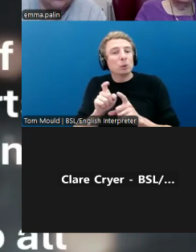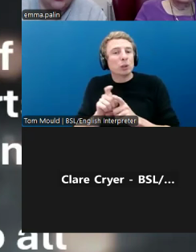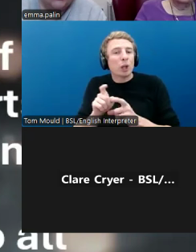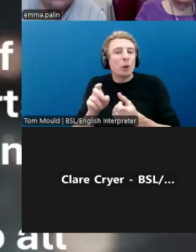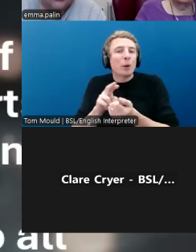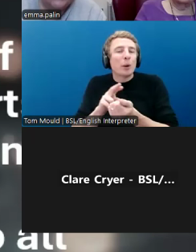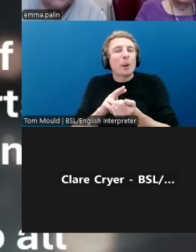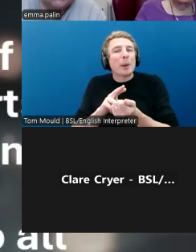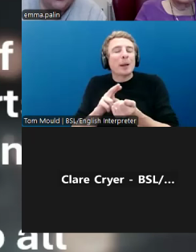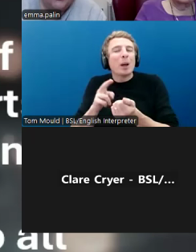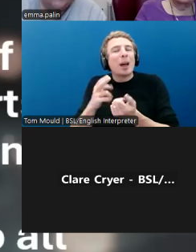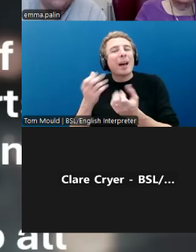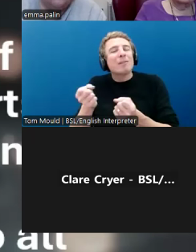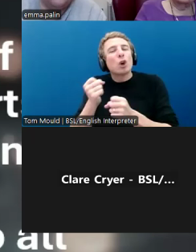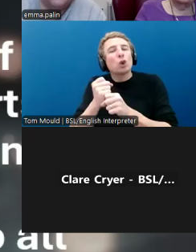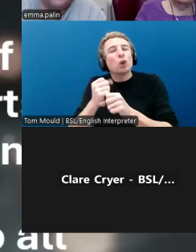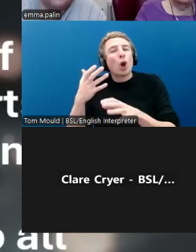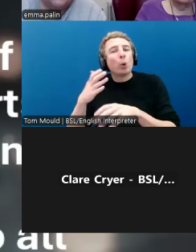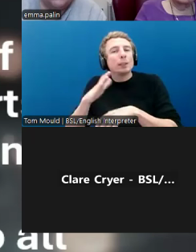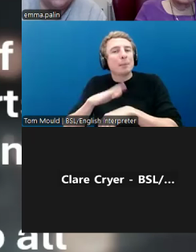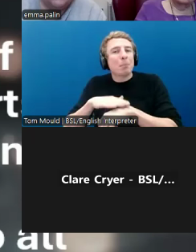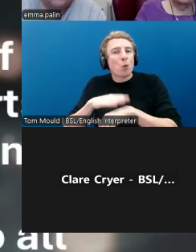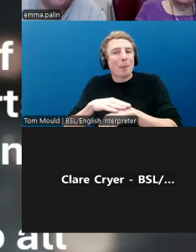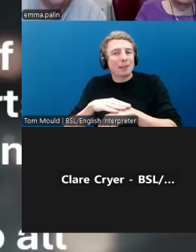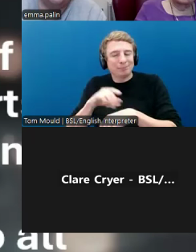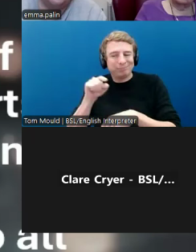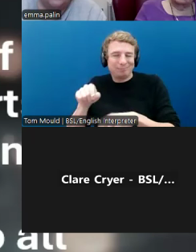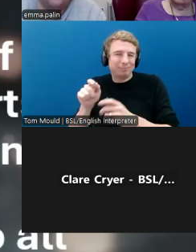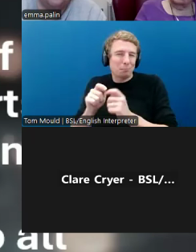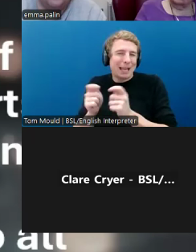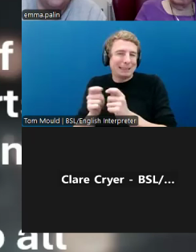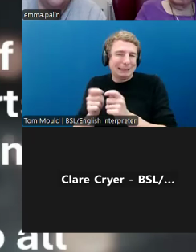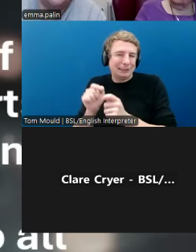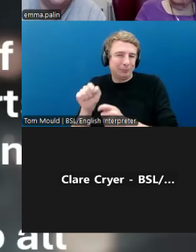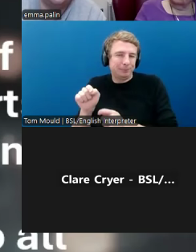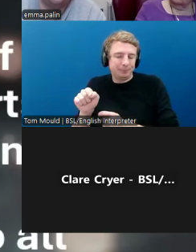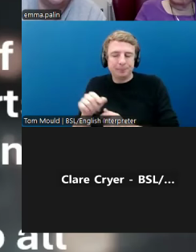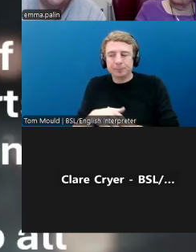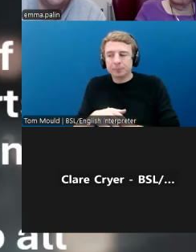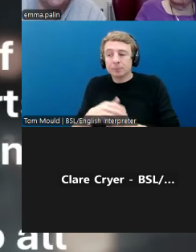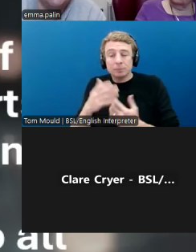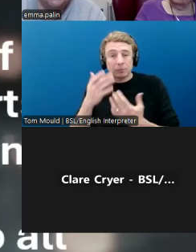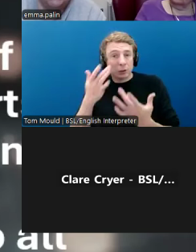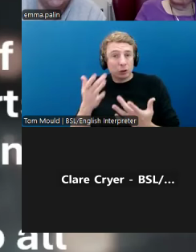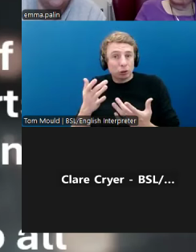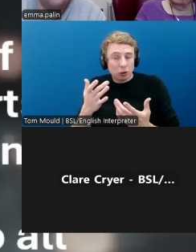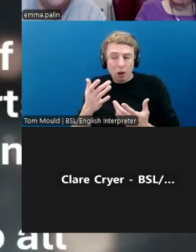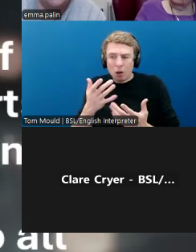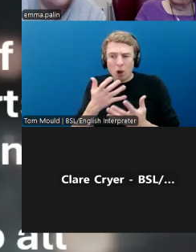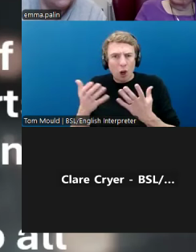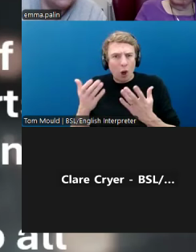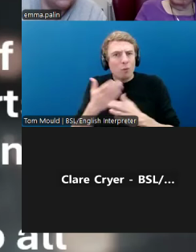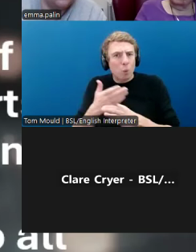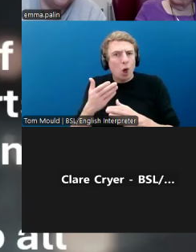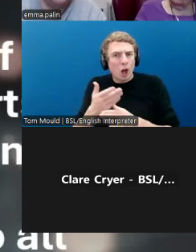magazine called Golden Moments that showed a lot of the work that they've done across the organisation over